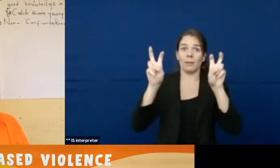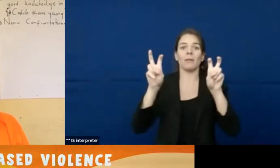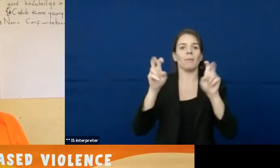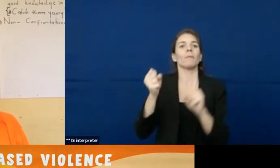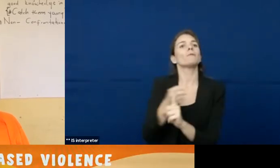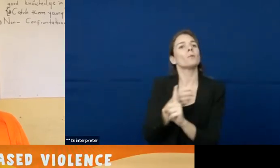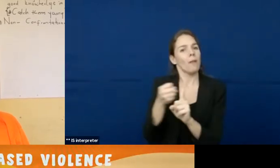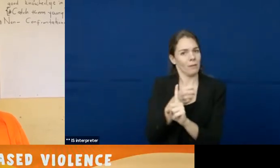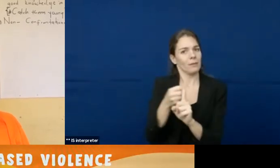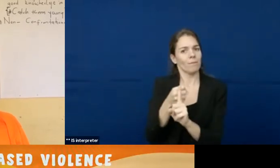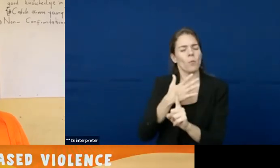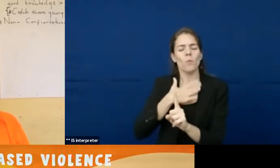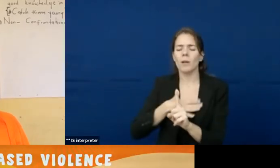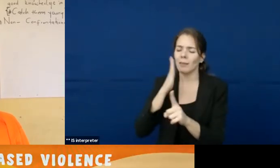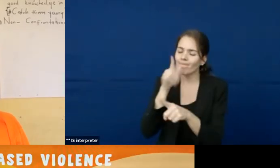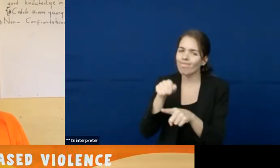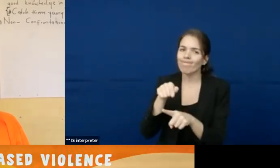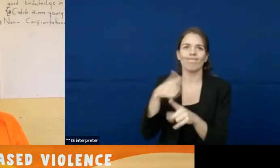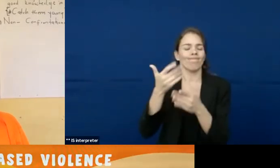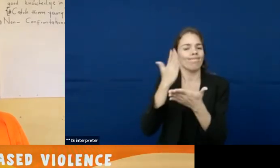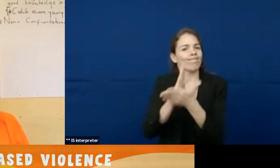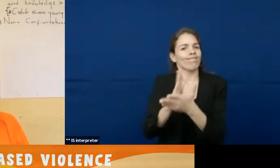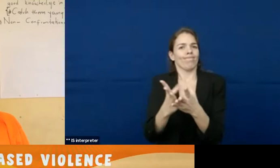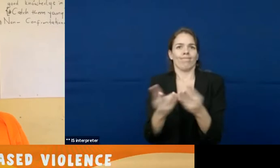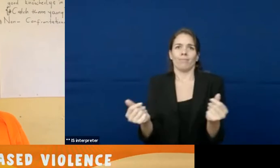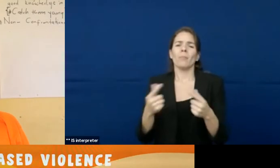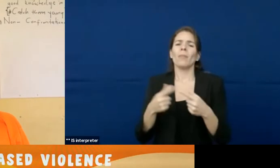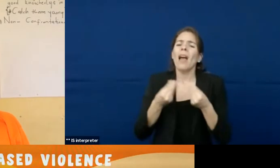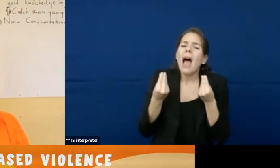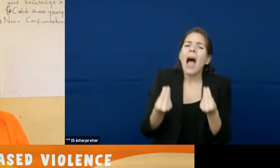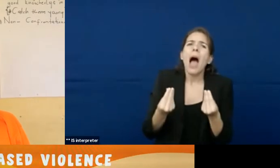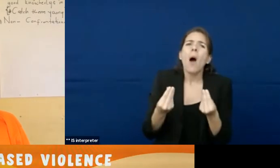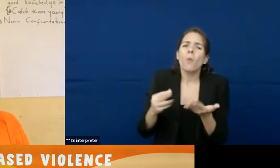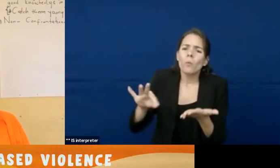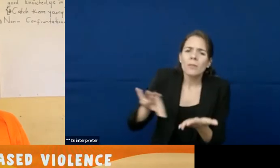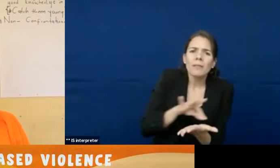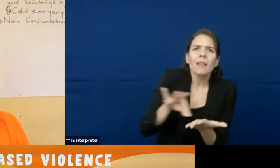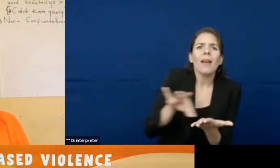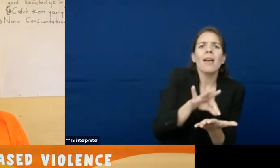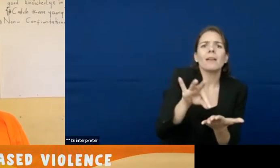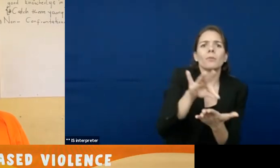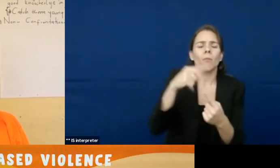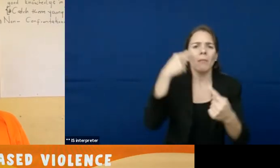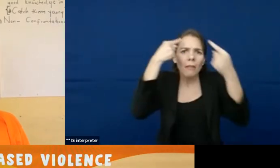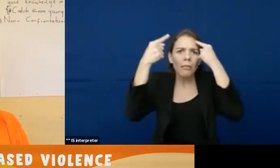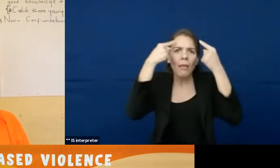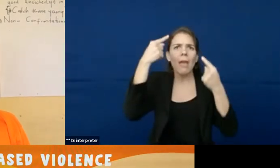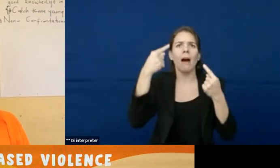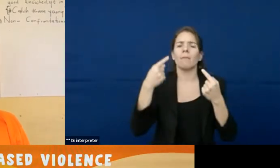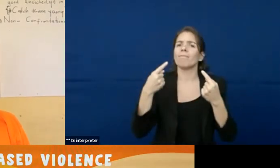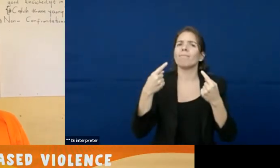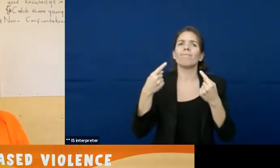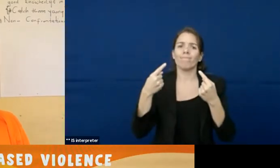important stakeholder to end violence against women and girls. And yes, with the commitment from young people and